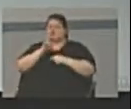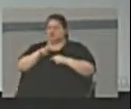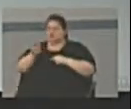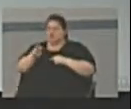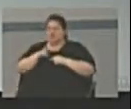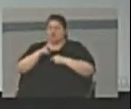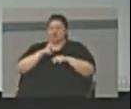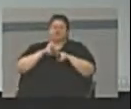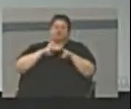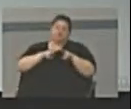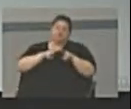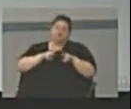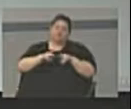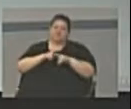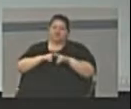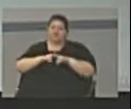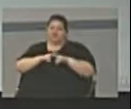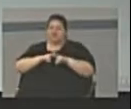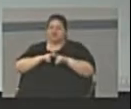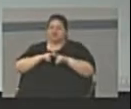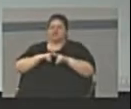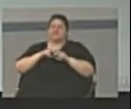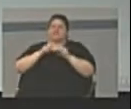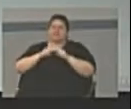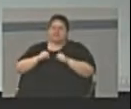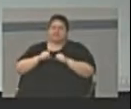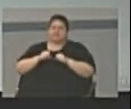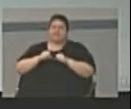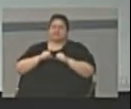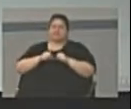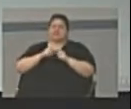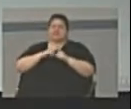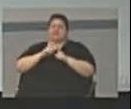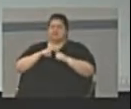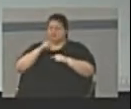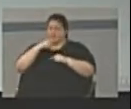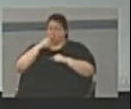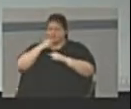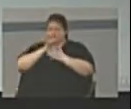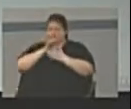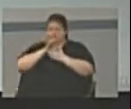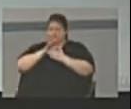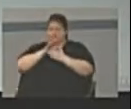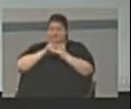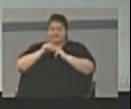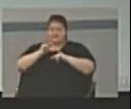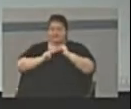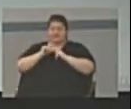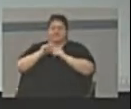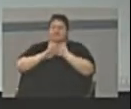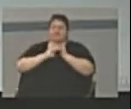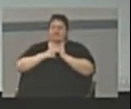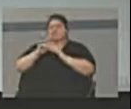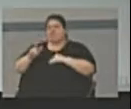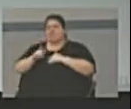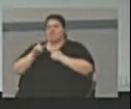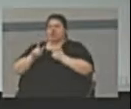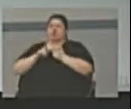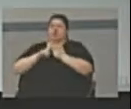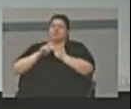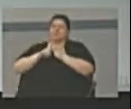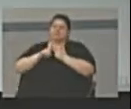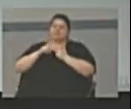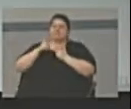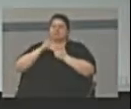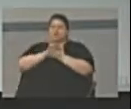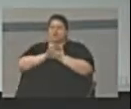trains, our sidewalks, and then public facilities gets into our schools, our libraries, fire stations, and things of that